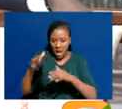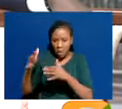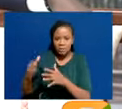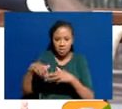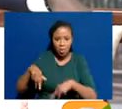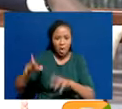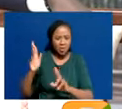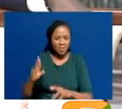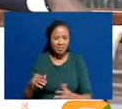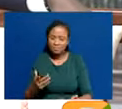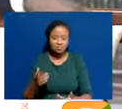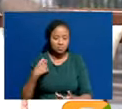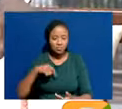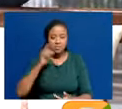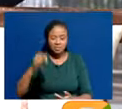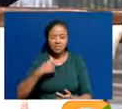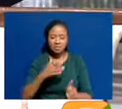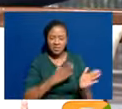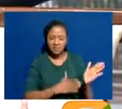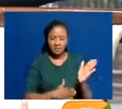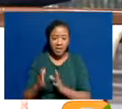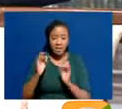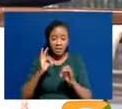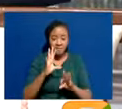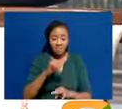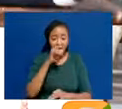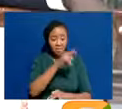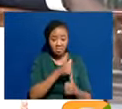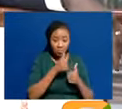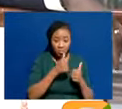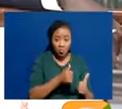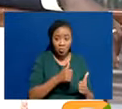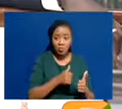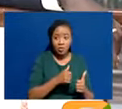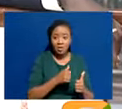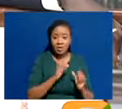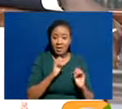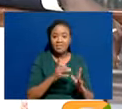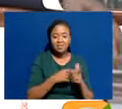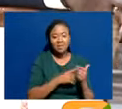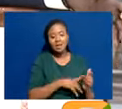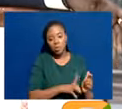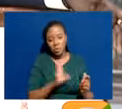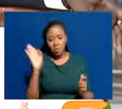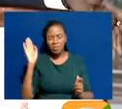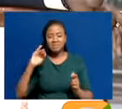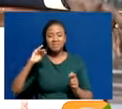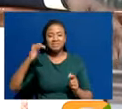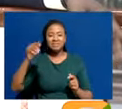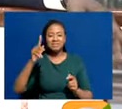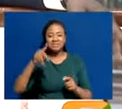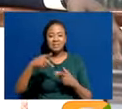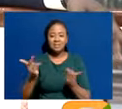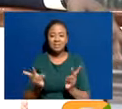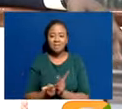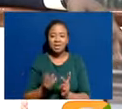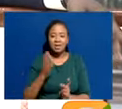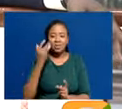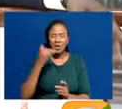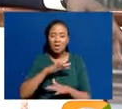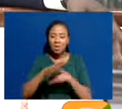that one, there must be order. If you find that the market is full, we'll take them to City Park. There's so many stalls that are empty because people want to be on the